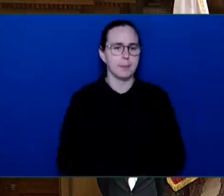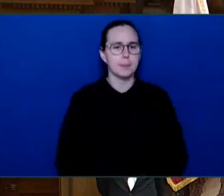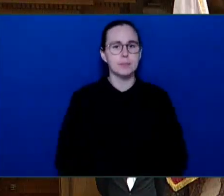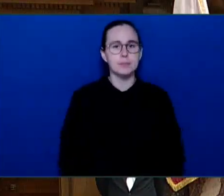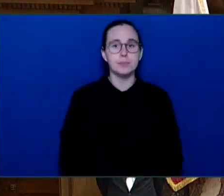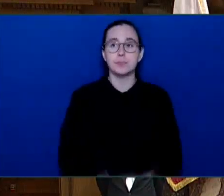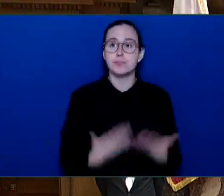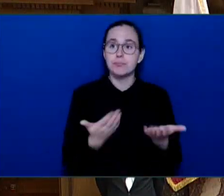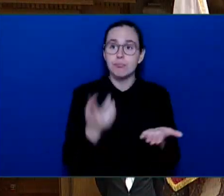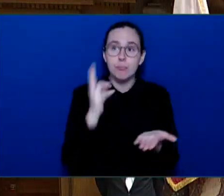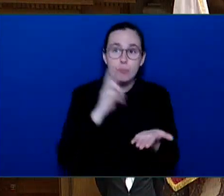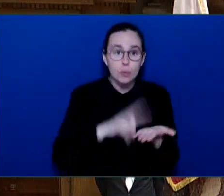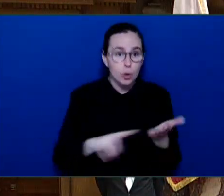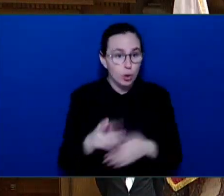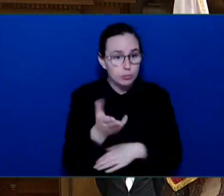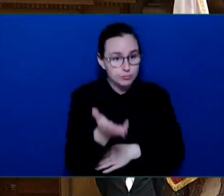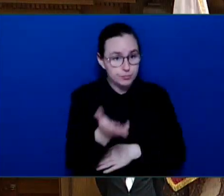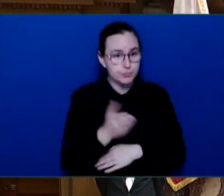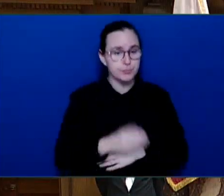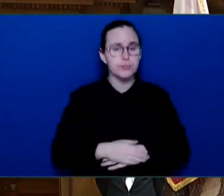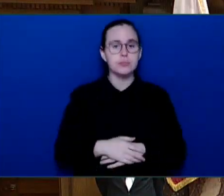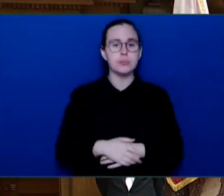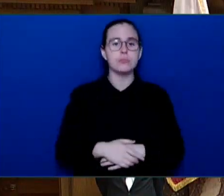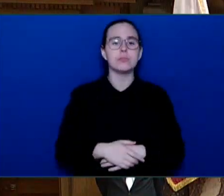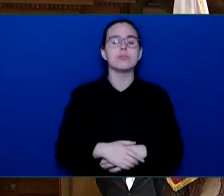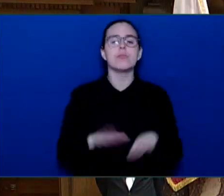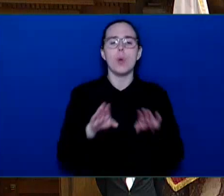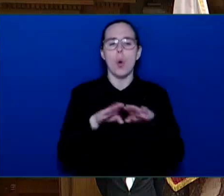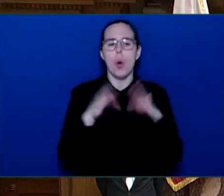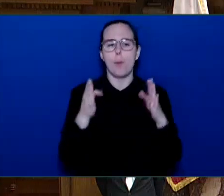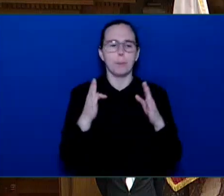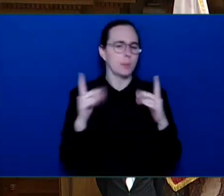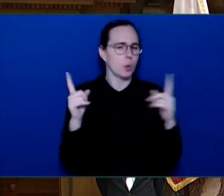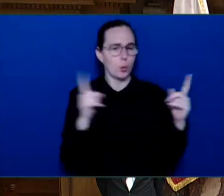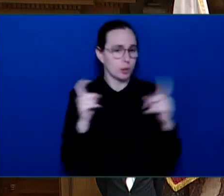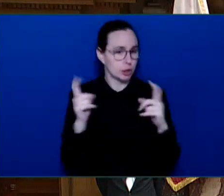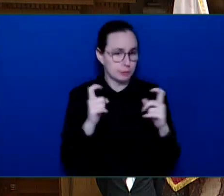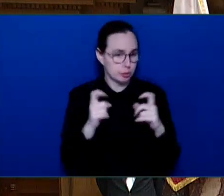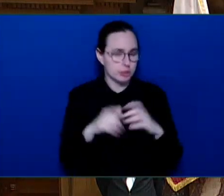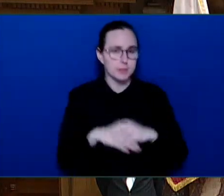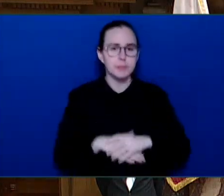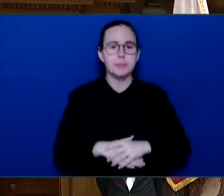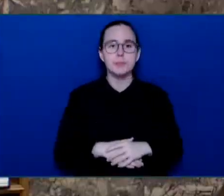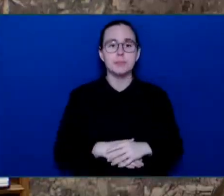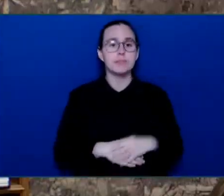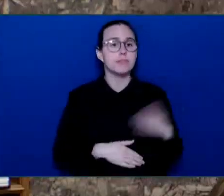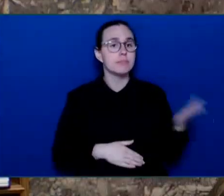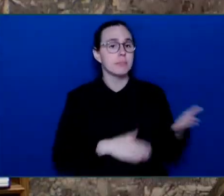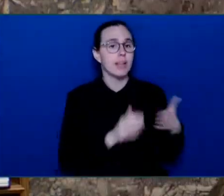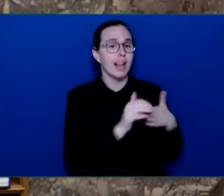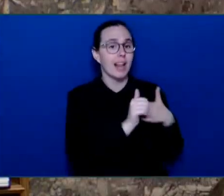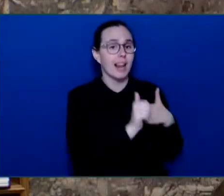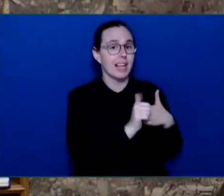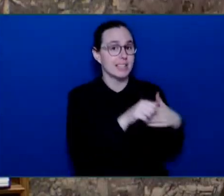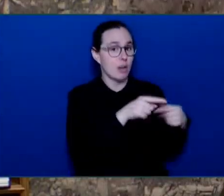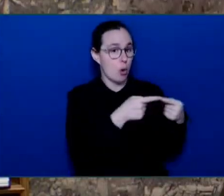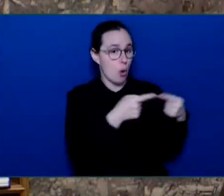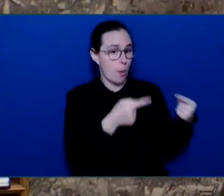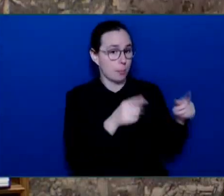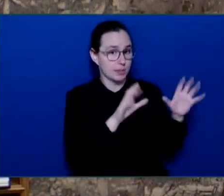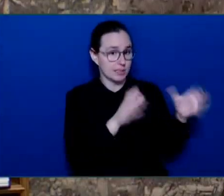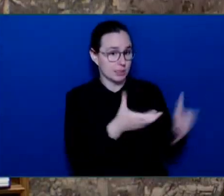Oral questions by members. Leader of the Official Opposition. Thank you, Mr. Speaker. Mr. Speaker, last month the Prime Minister